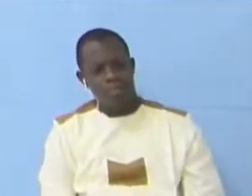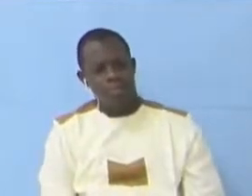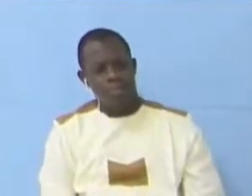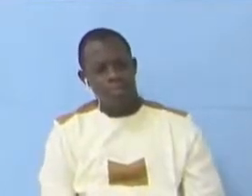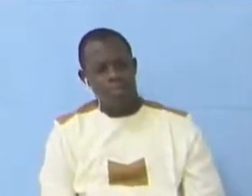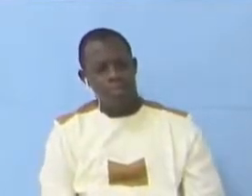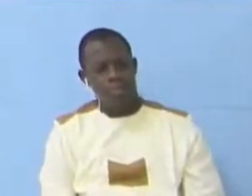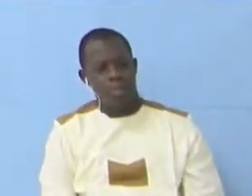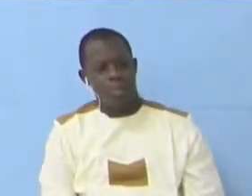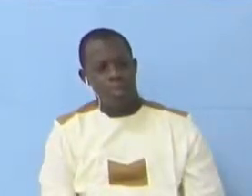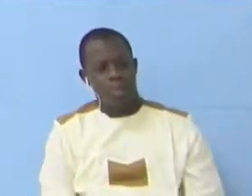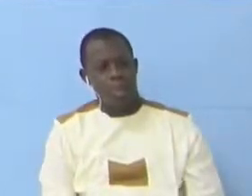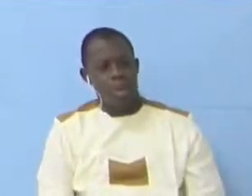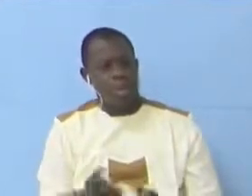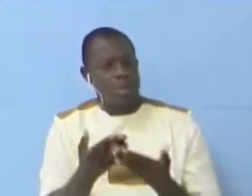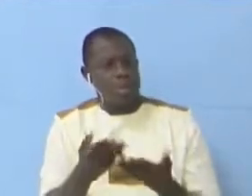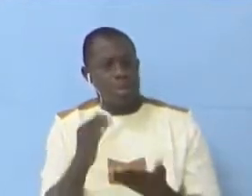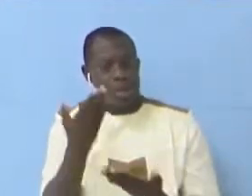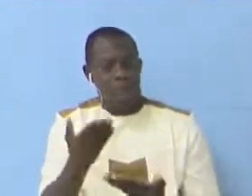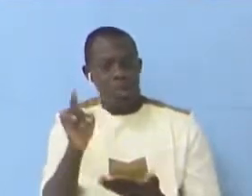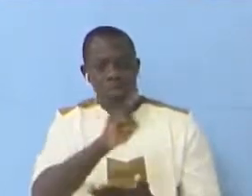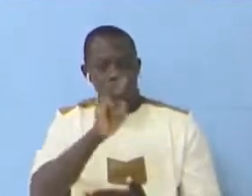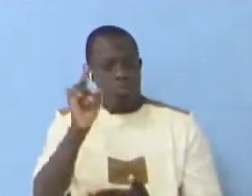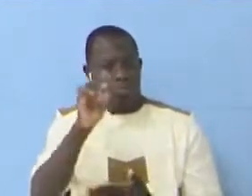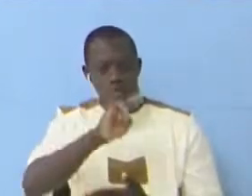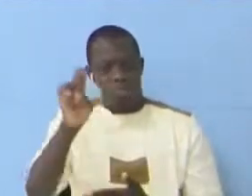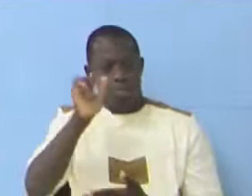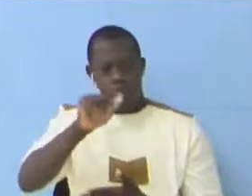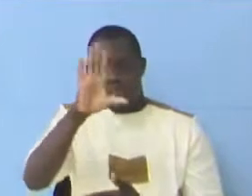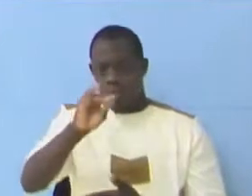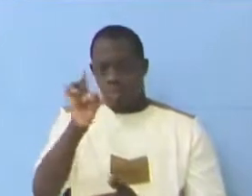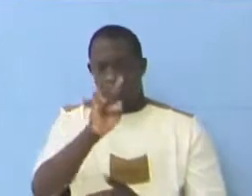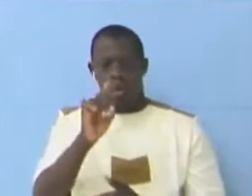Since we couldn't do what we are asked to do, then